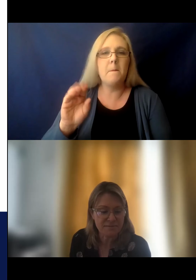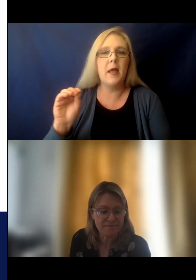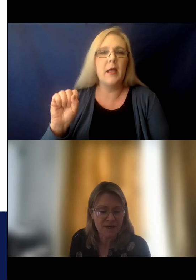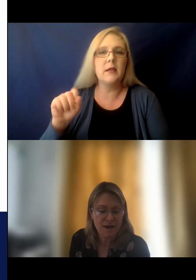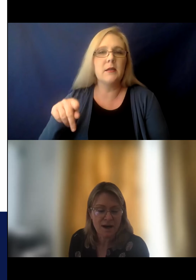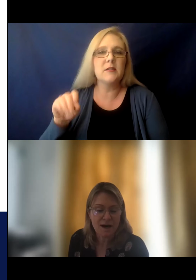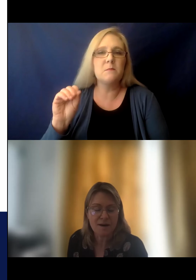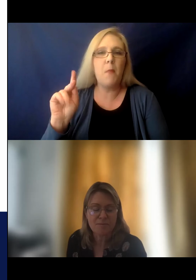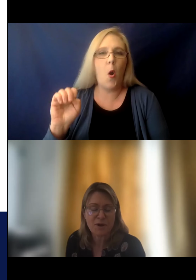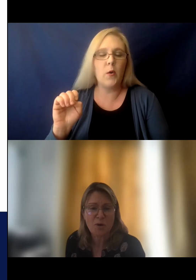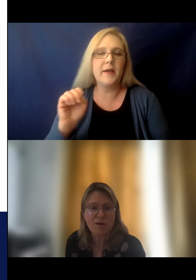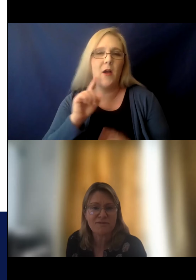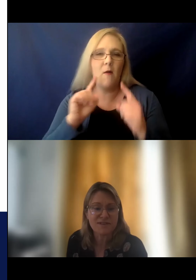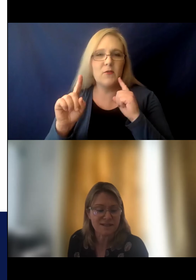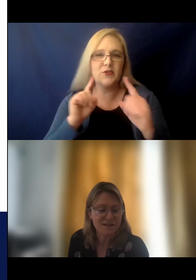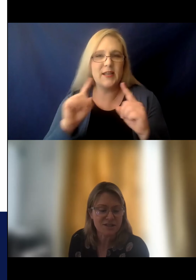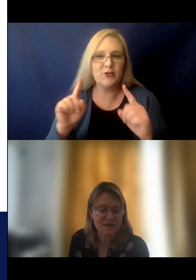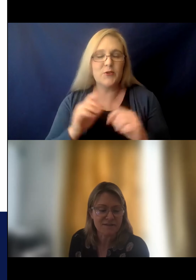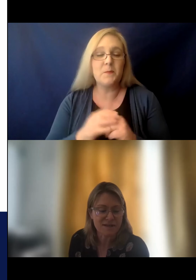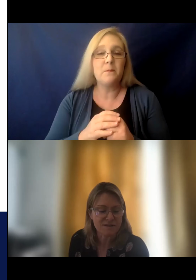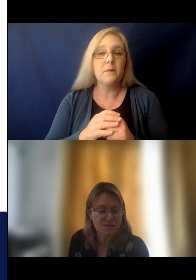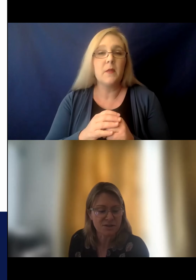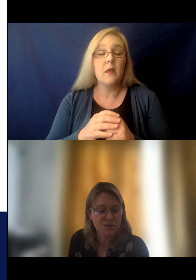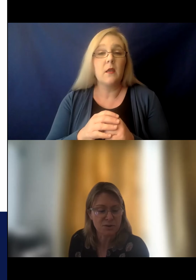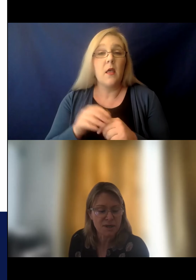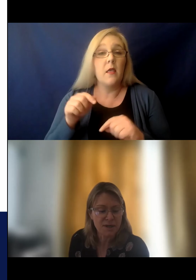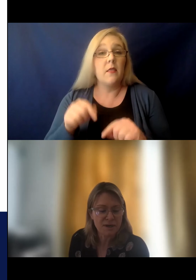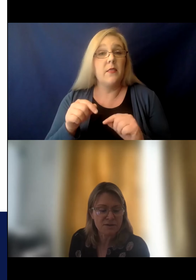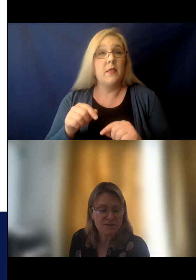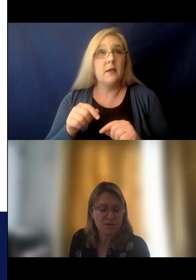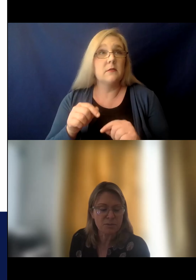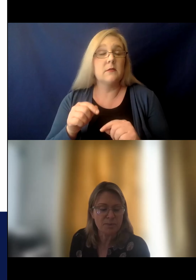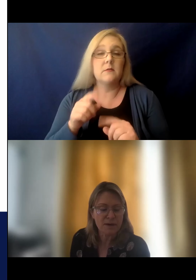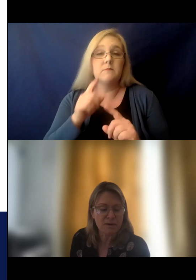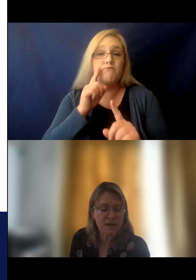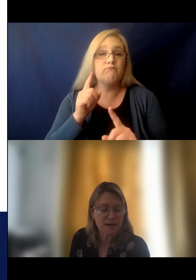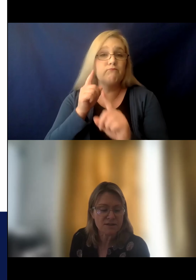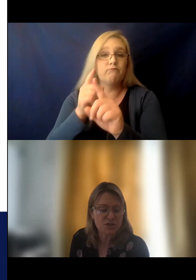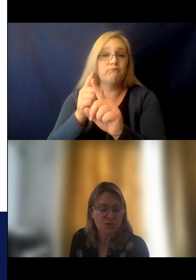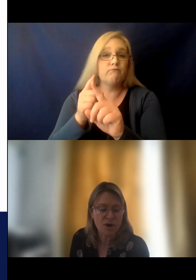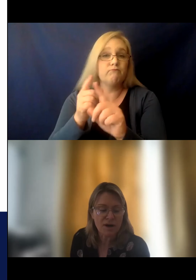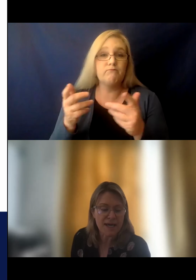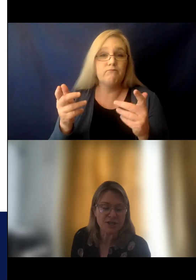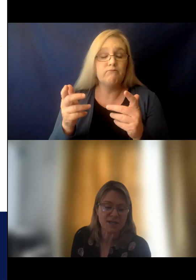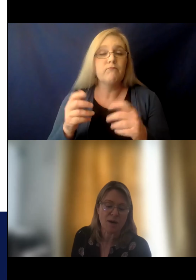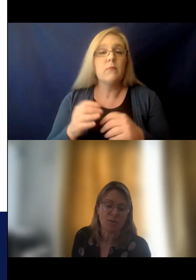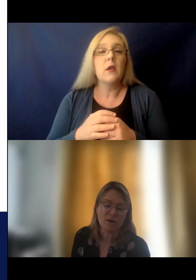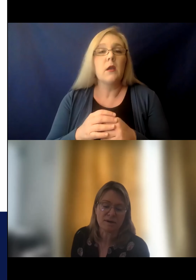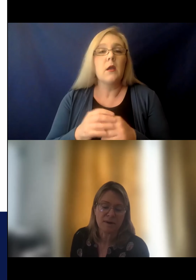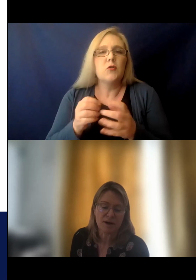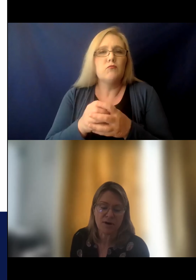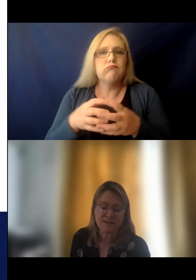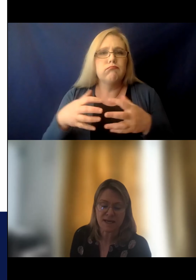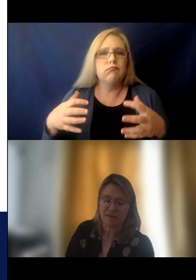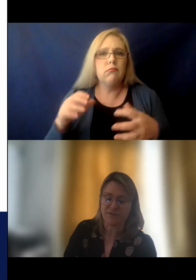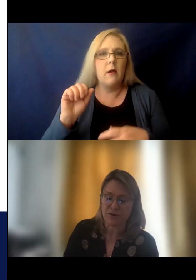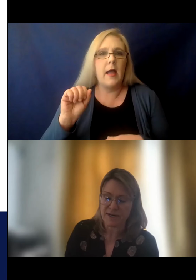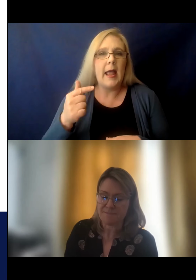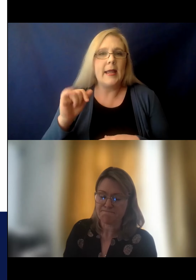conversation. The goal of this initiative is to build a strong aging network